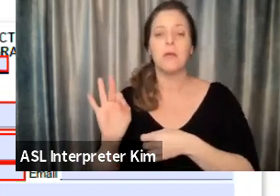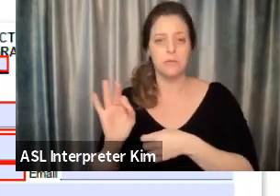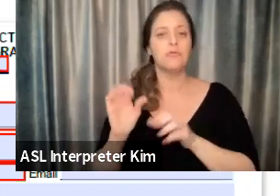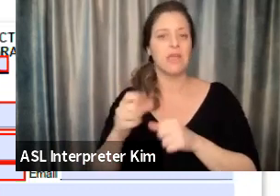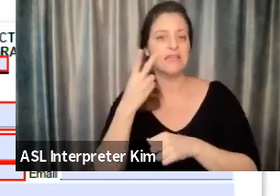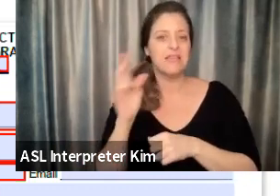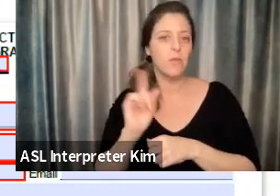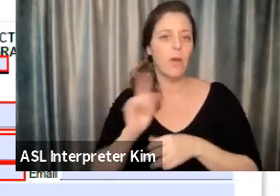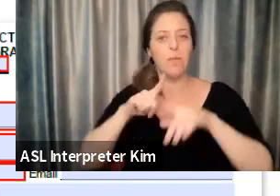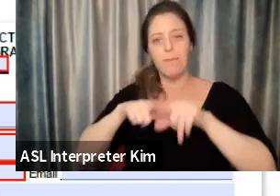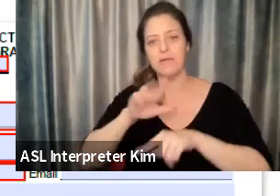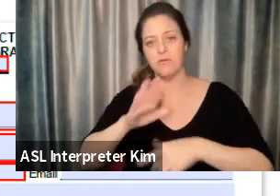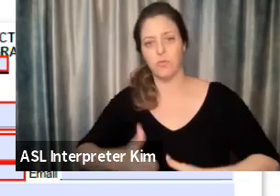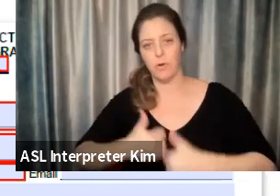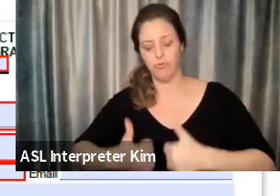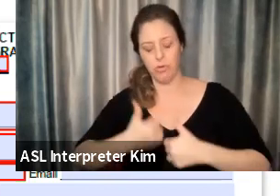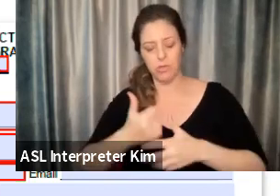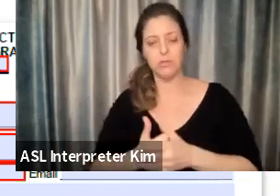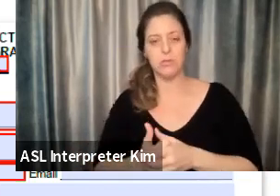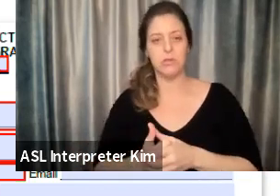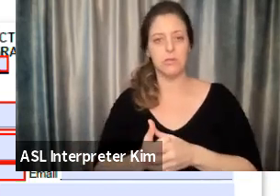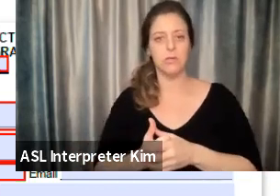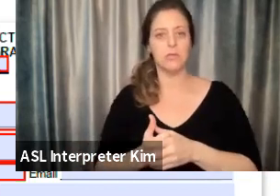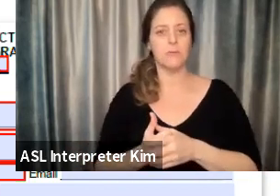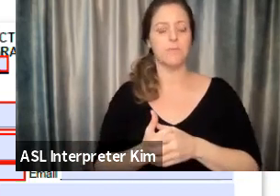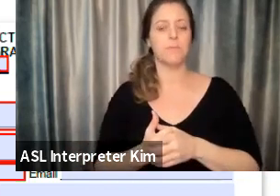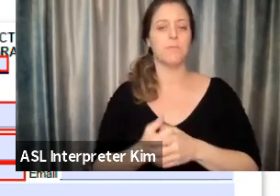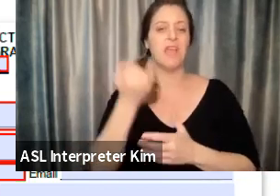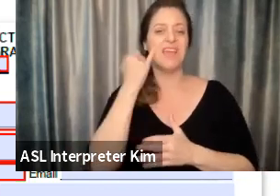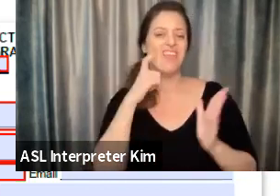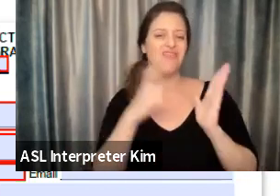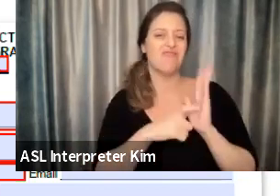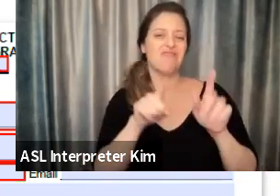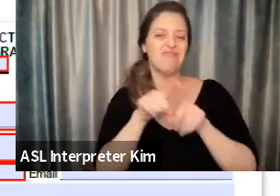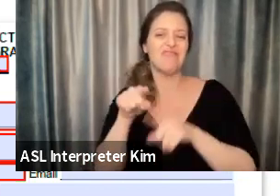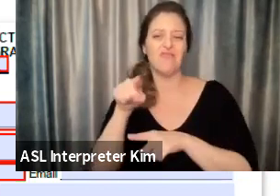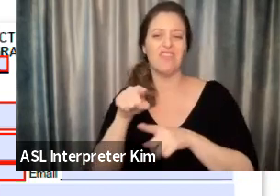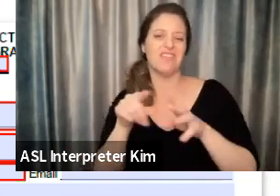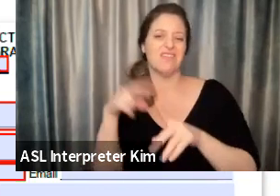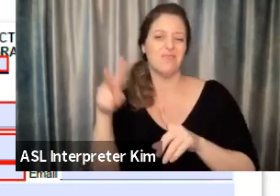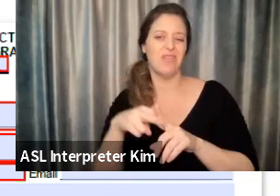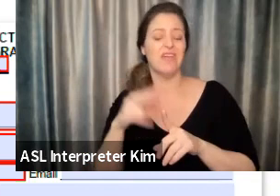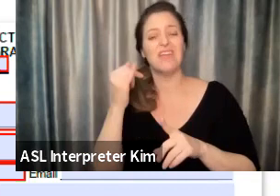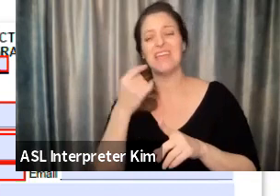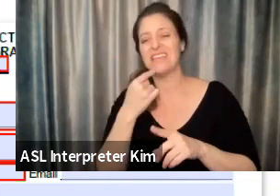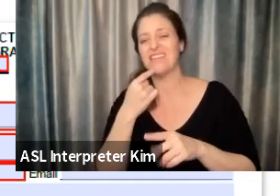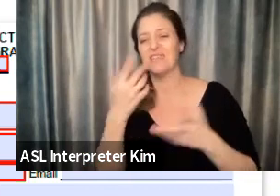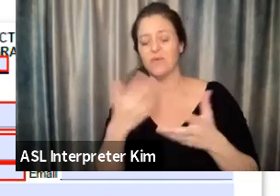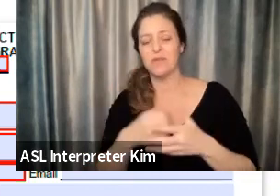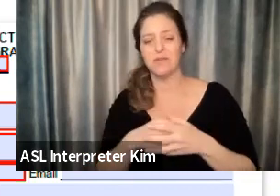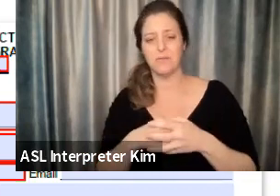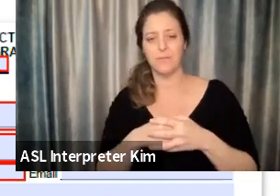Rivers. Students, the other thing is, if you notice on this application where it states if the students have